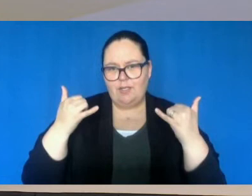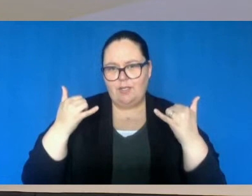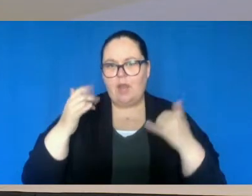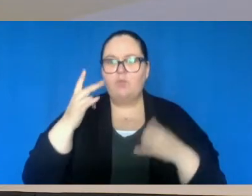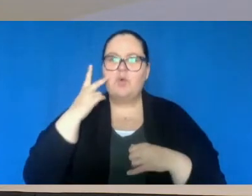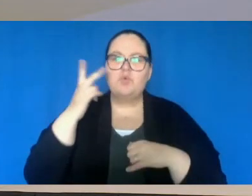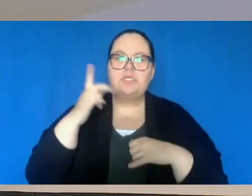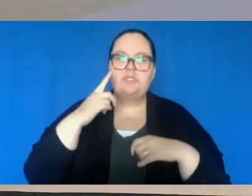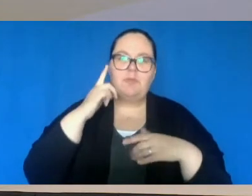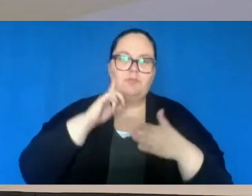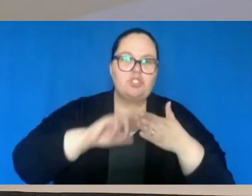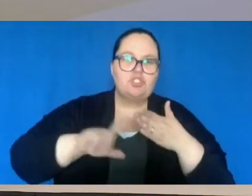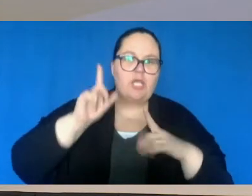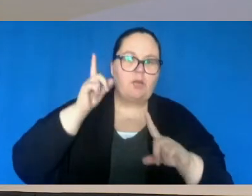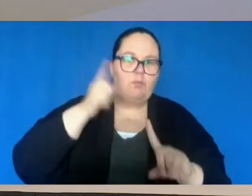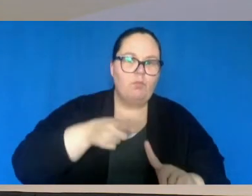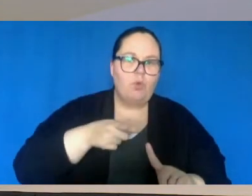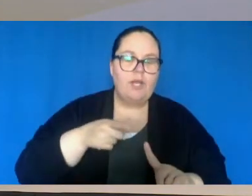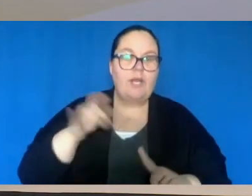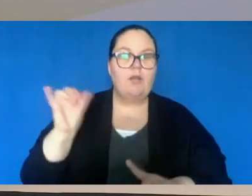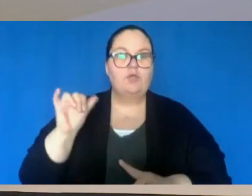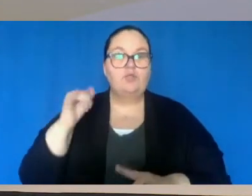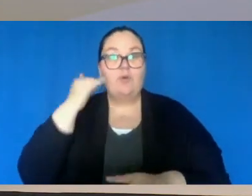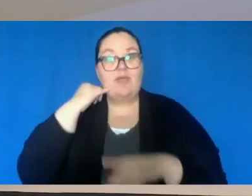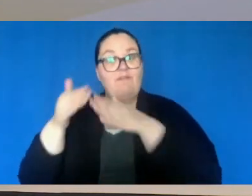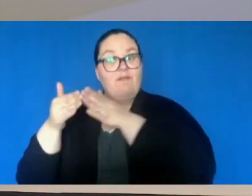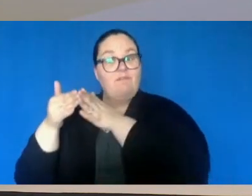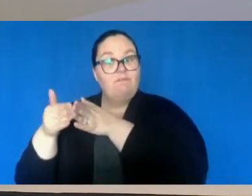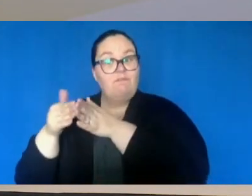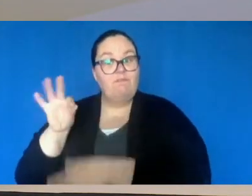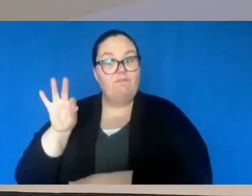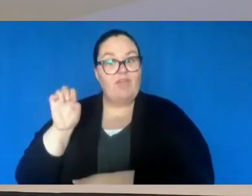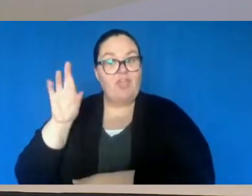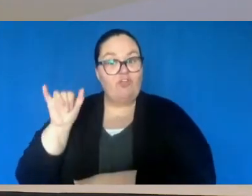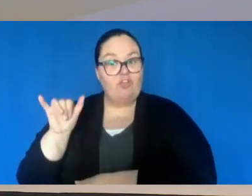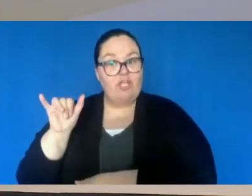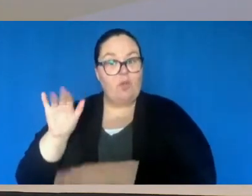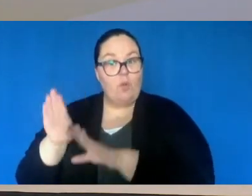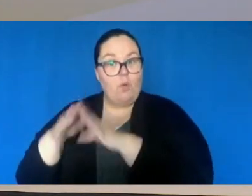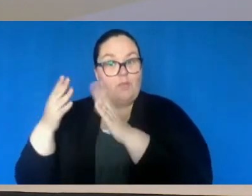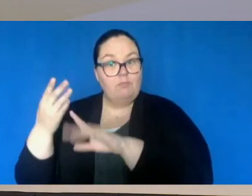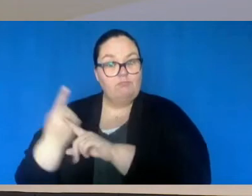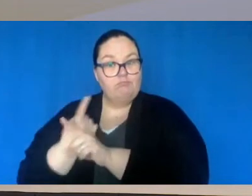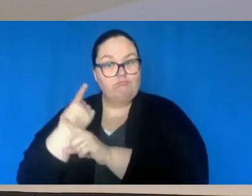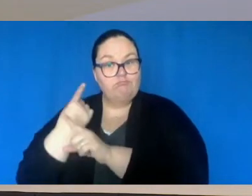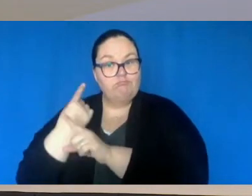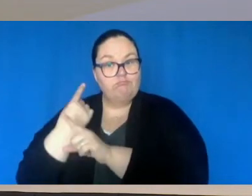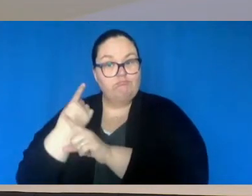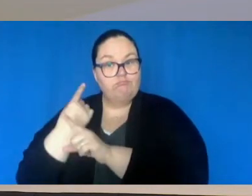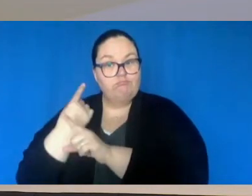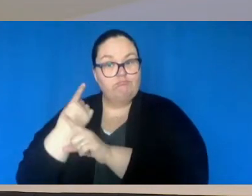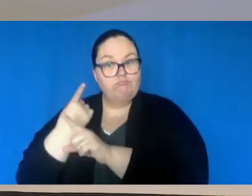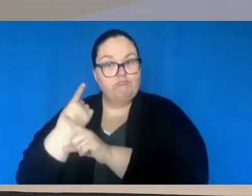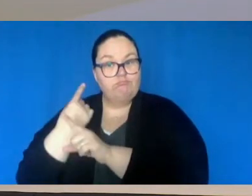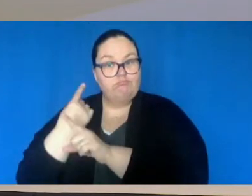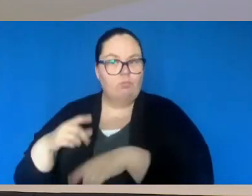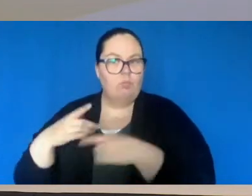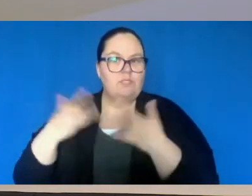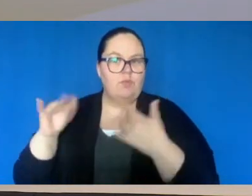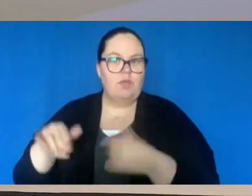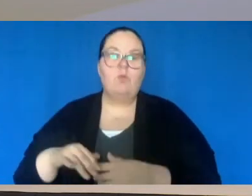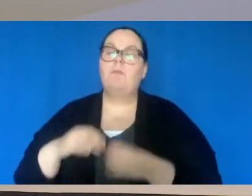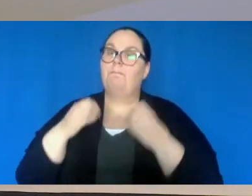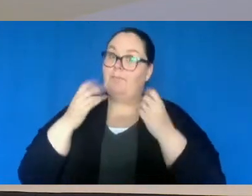on May 1st should the ferry open on schedule? Hi, Wayne. I mean, I think you're right. There are a lot of questions about